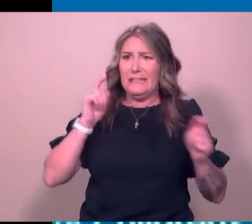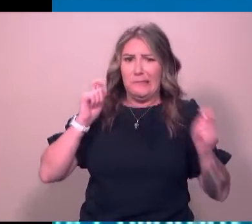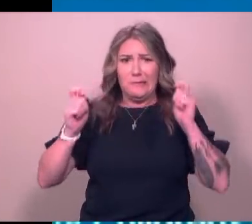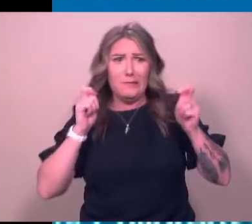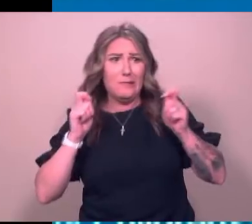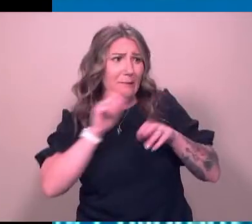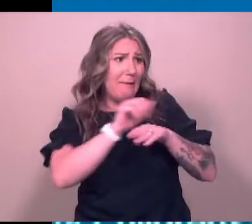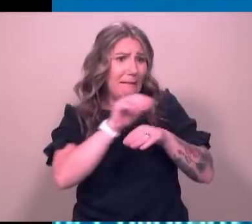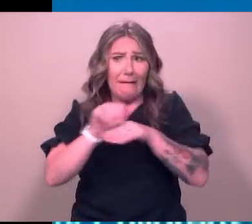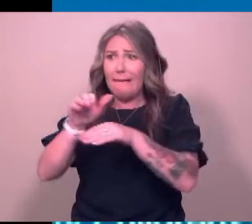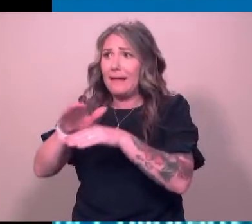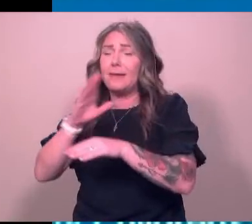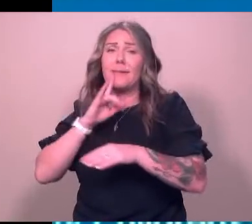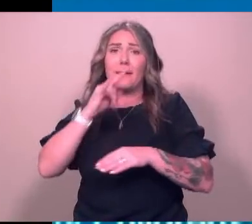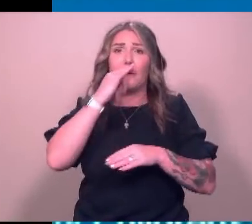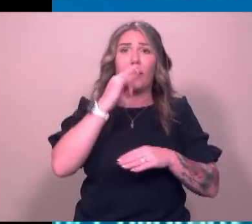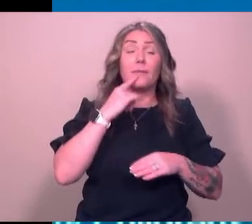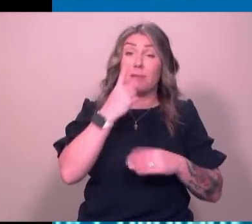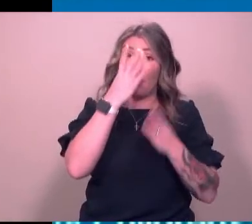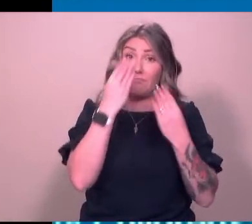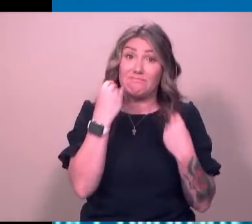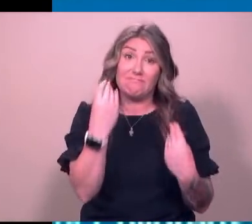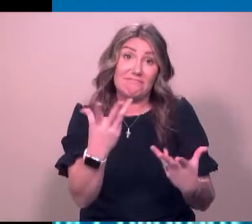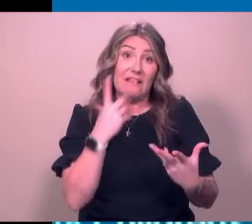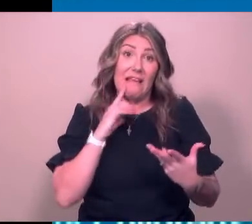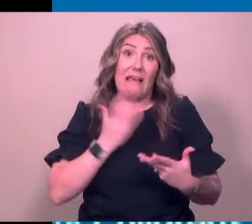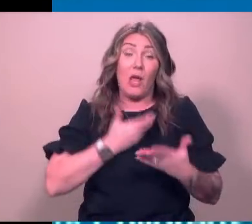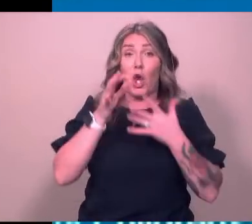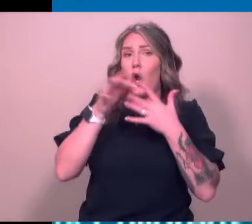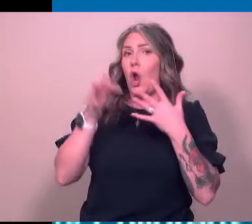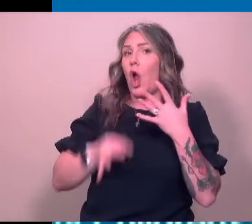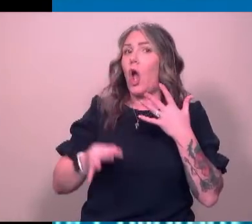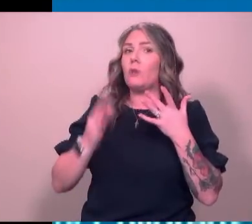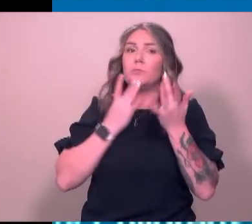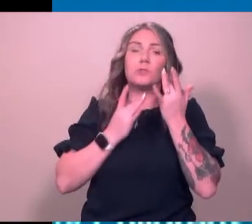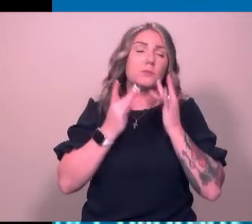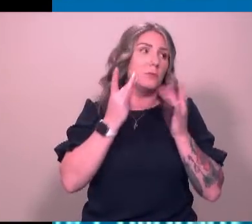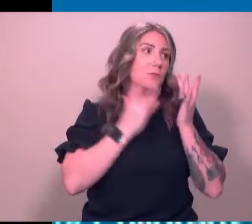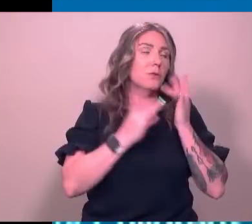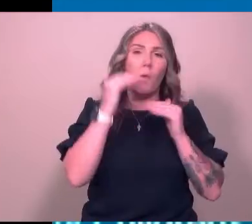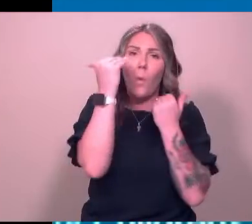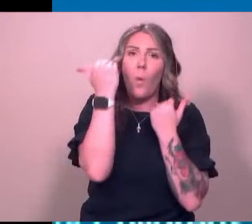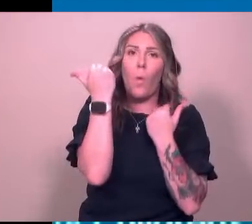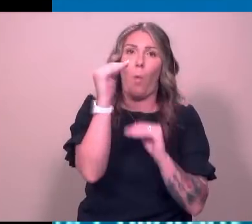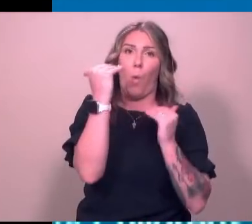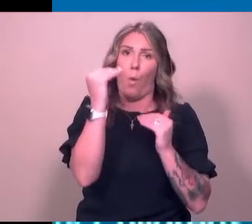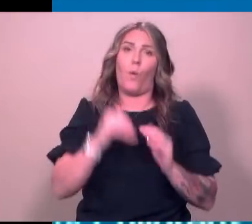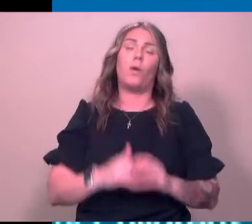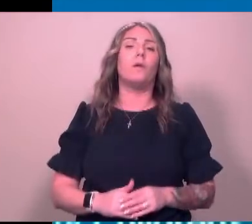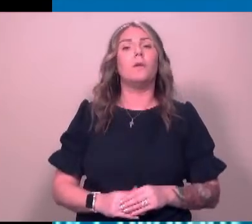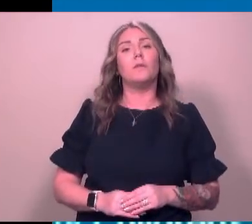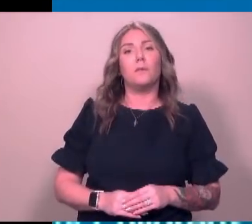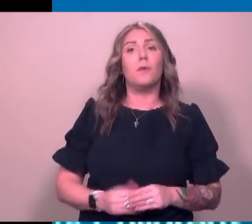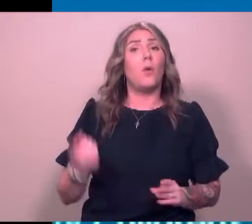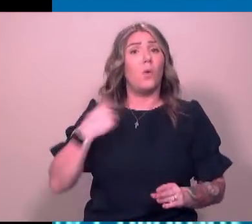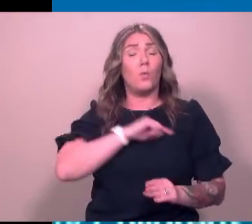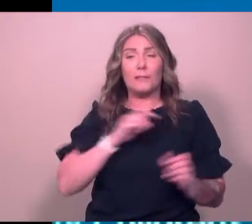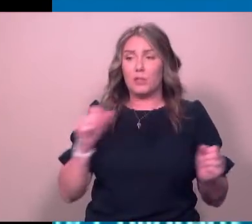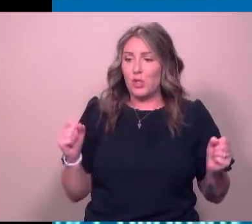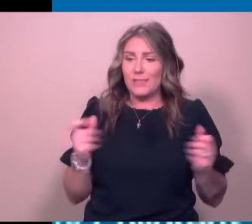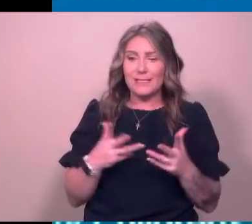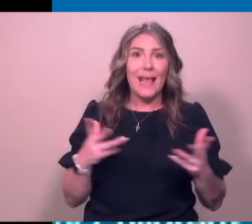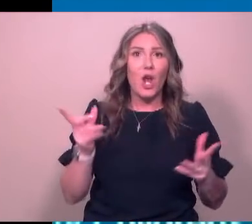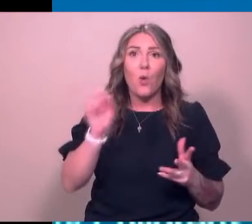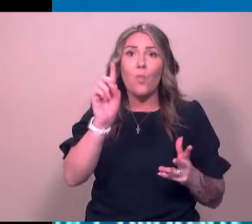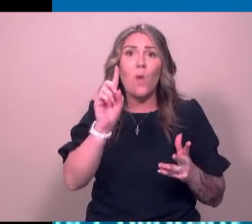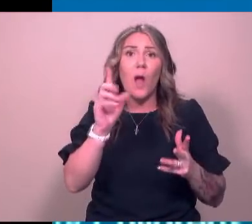as we can. But I'll tell you, our options are extremely severely limited. And we are scared of where this